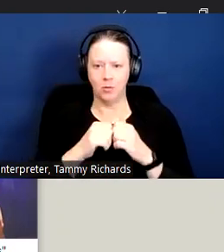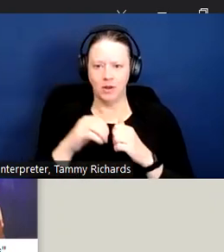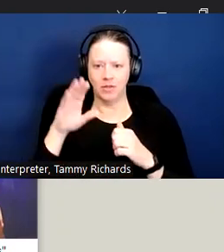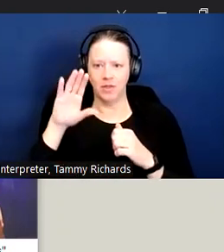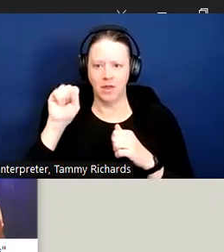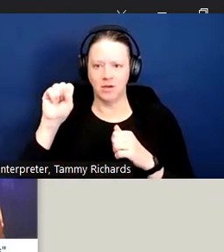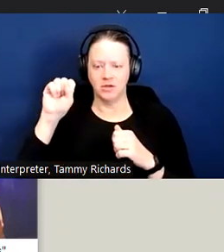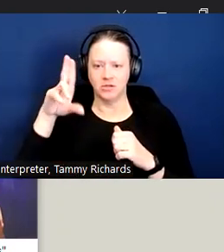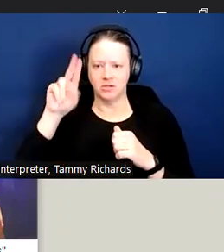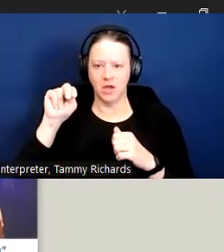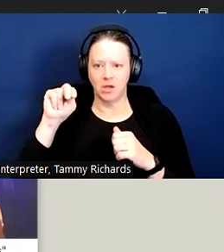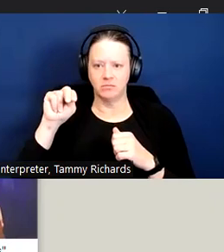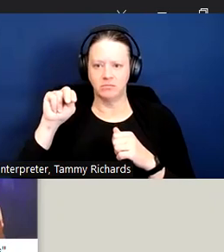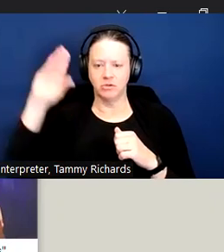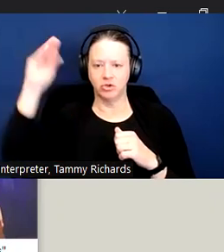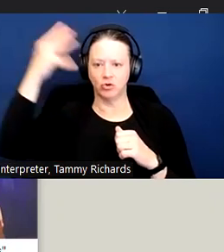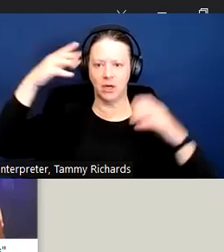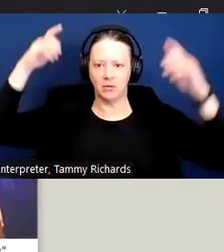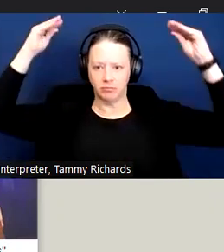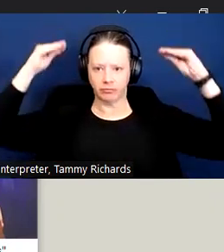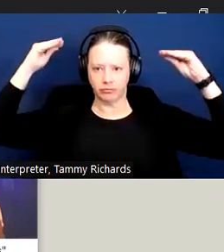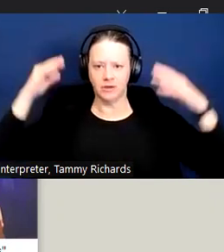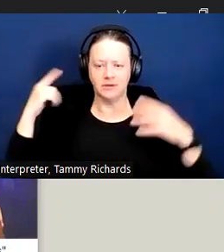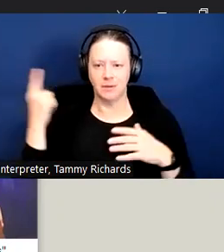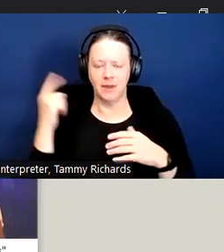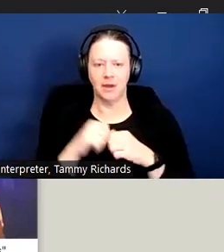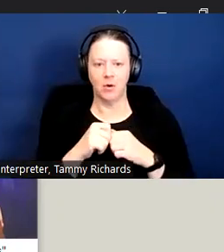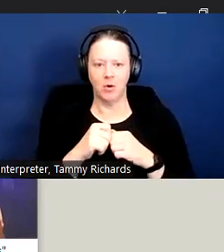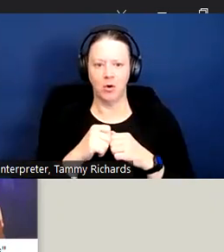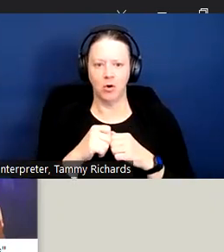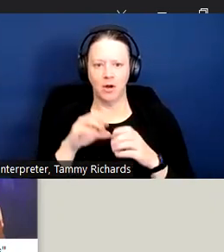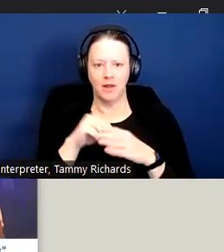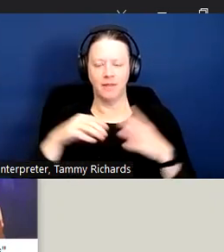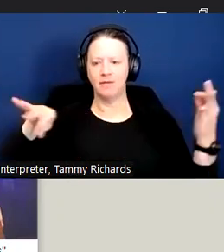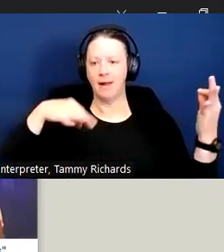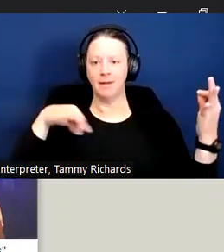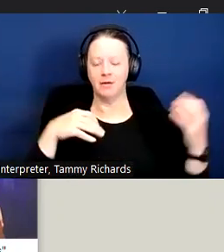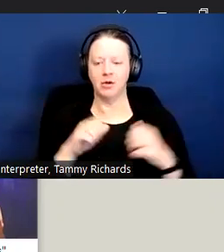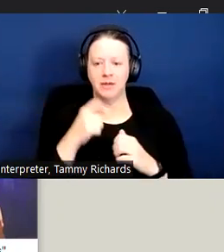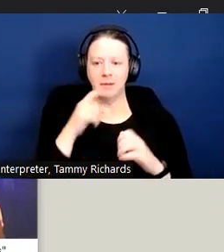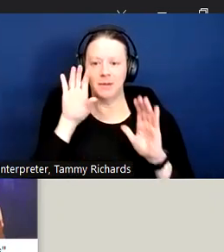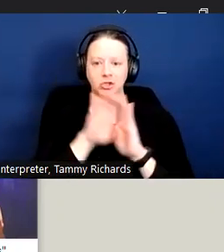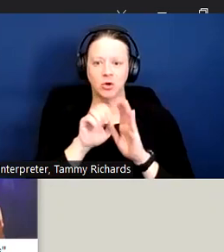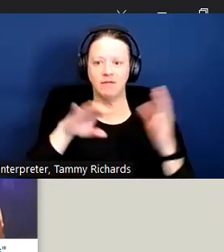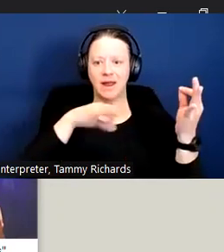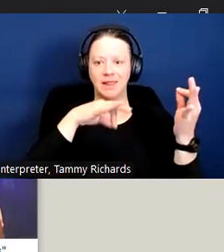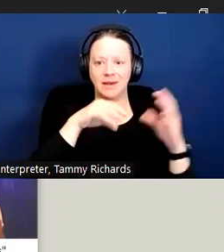sunscreen cut out around it. Or in the case of the violin one, we could just say picture of violin in